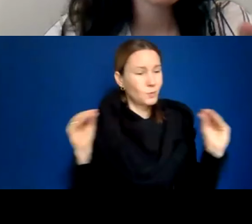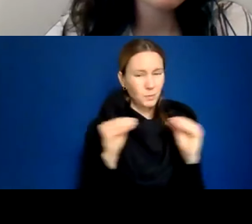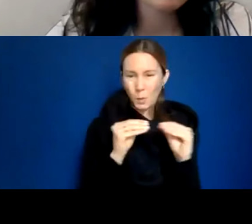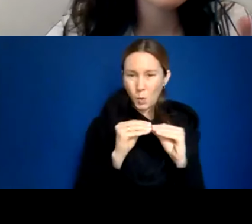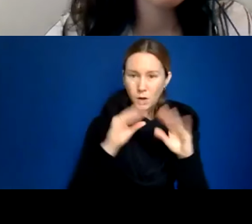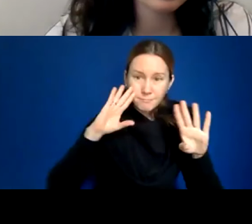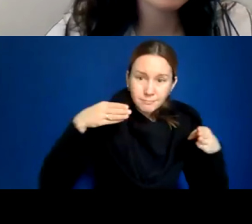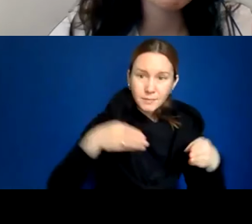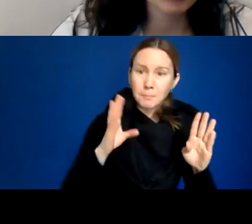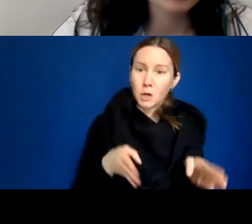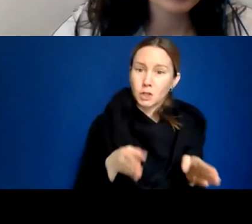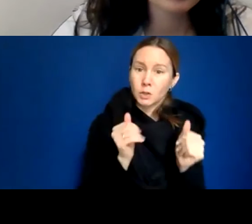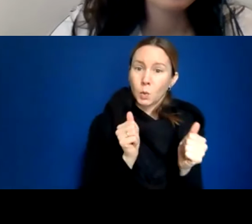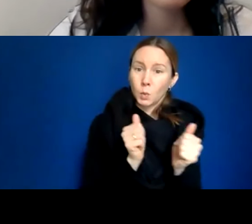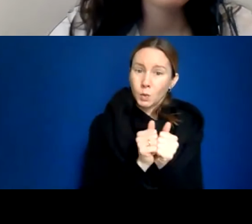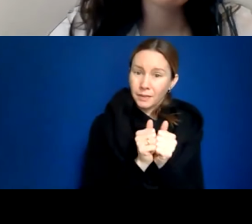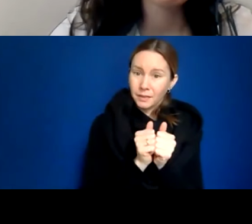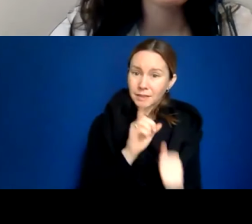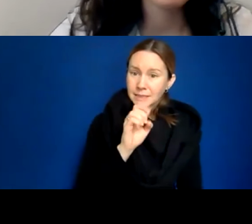toward you, the communication partner,